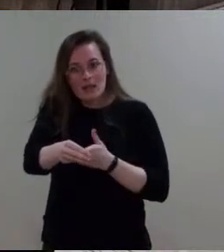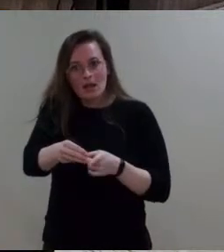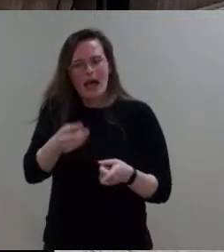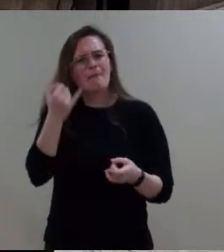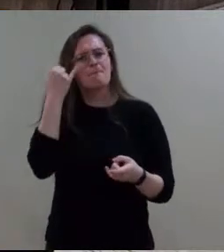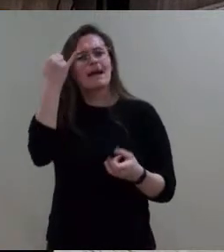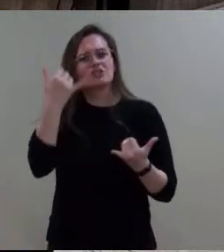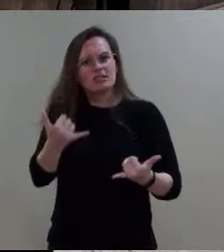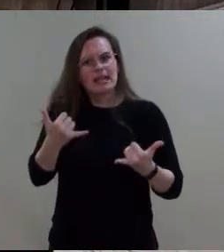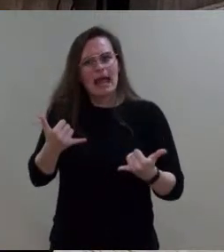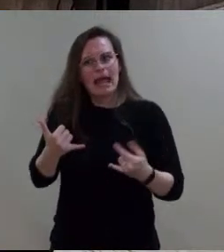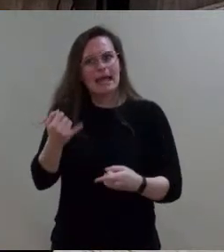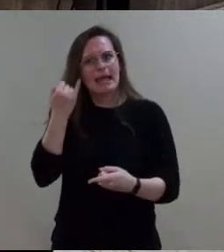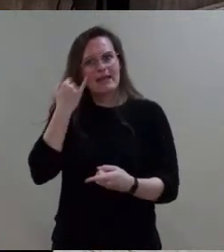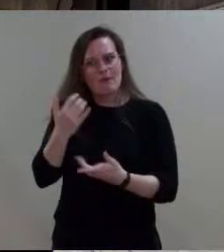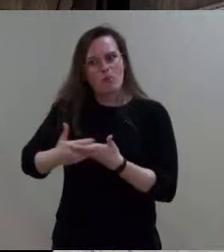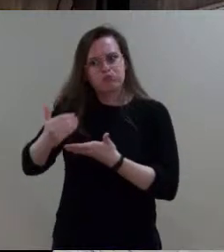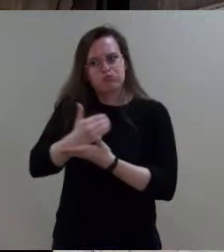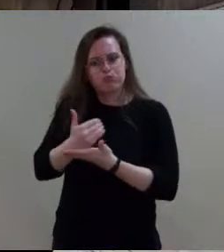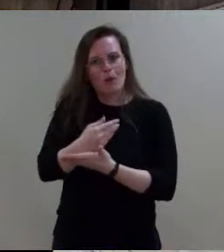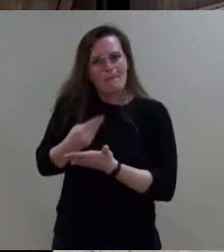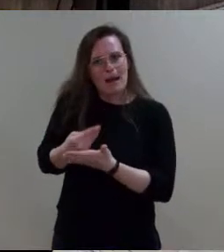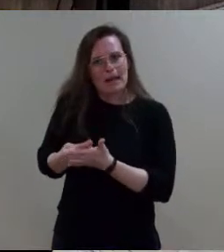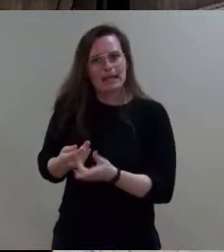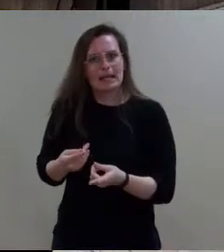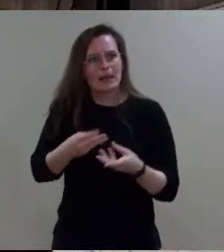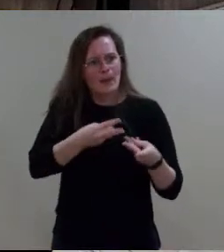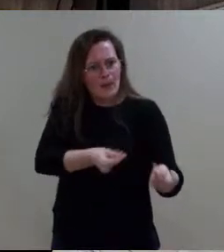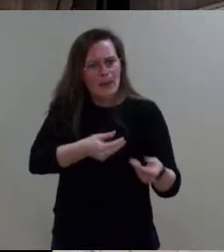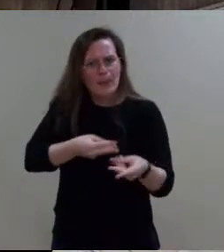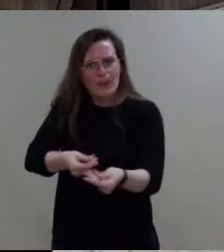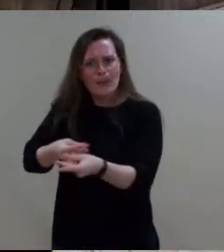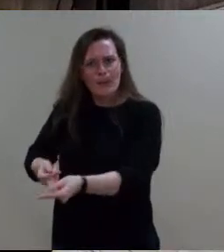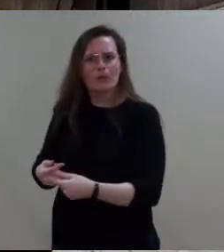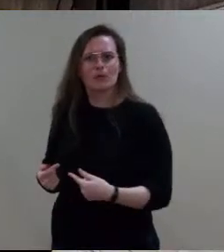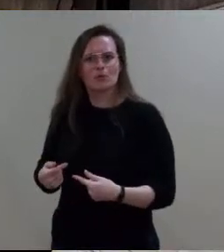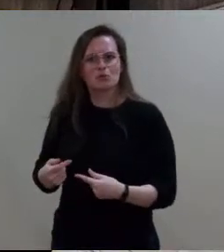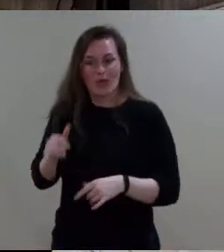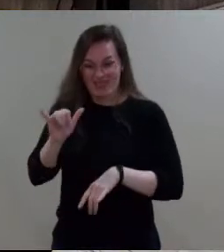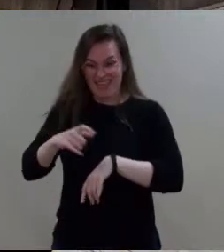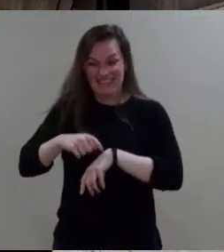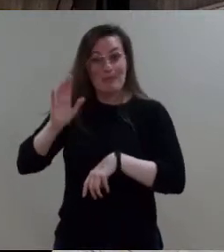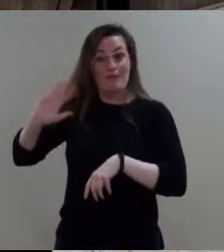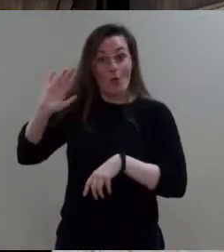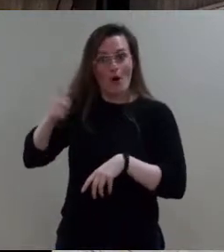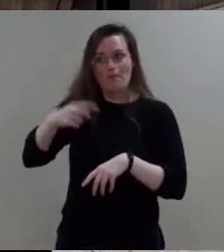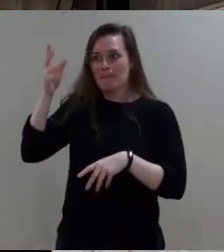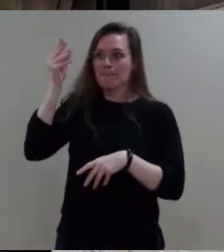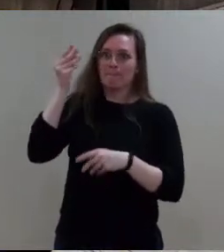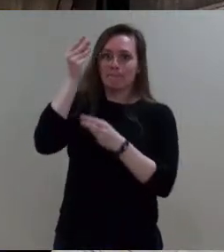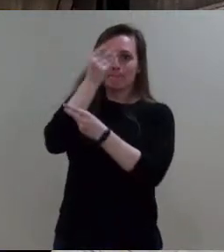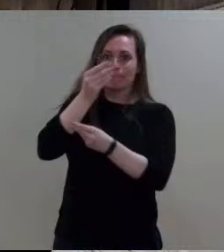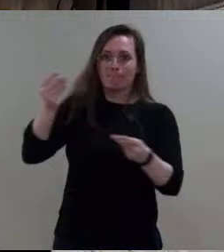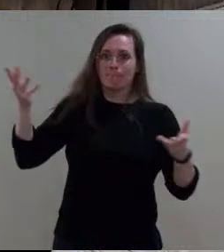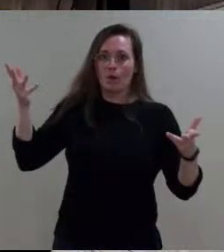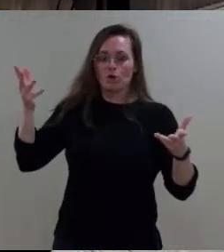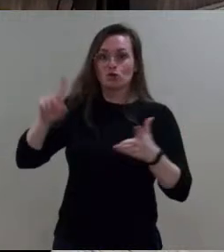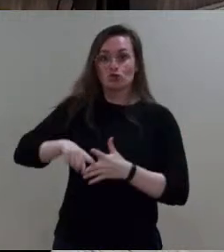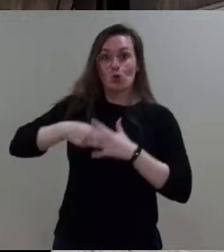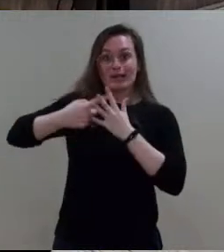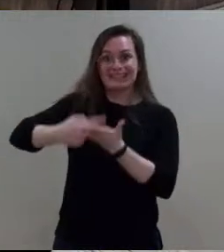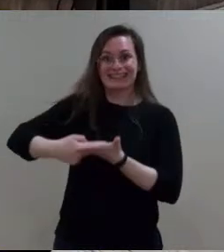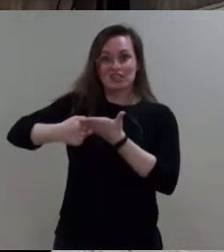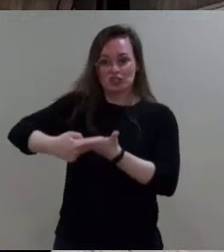that harder 7 years ago when I brought it forward. We need to plan for the